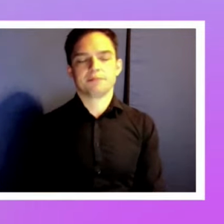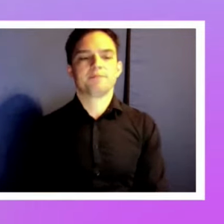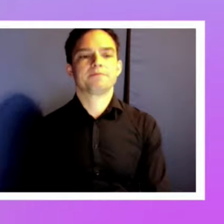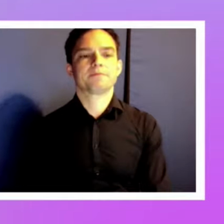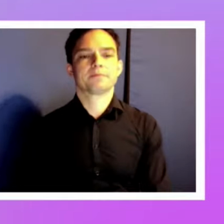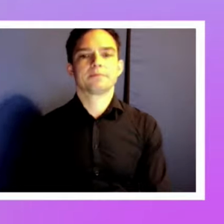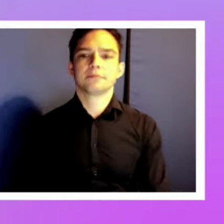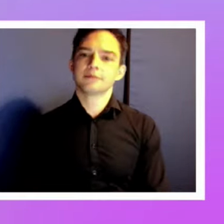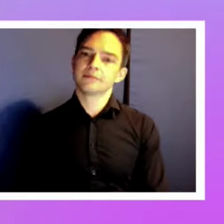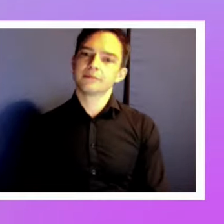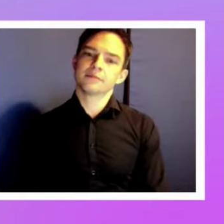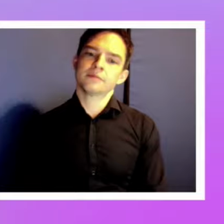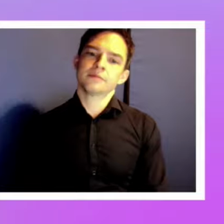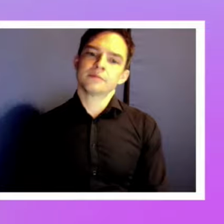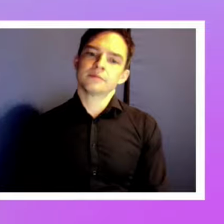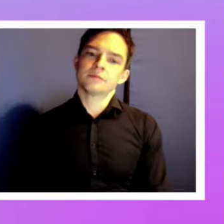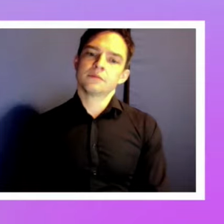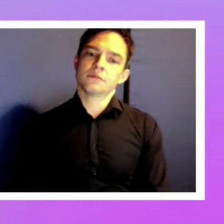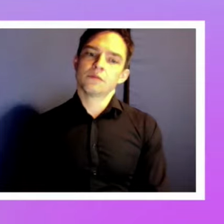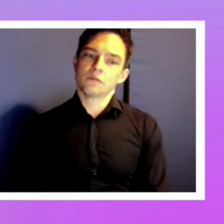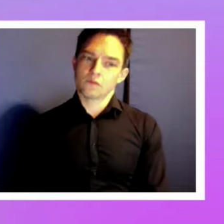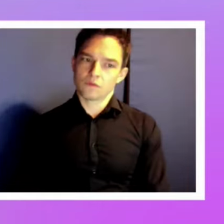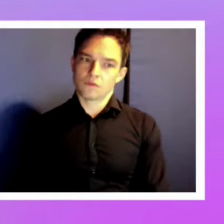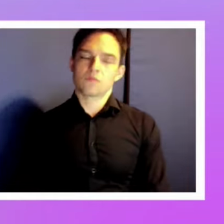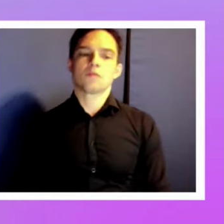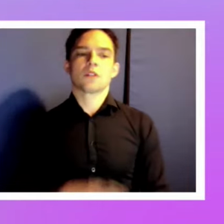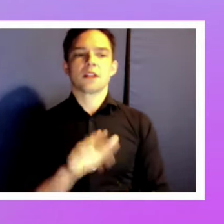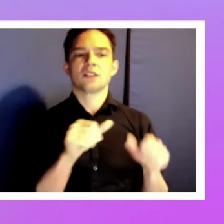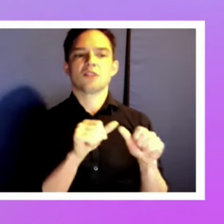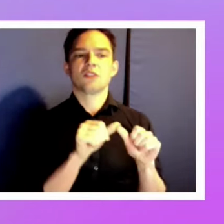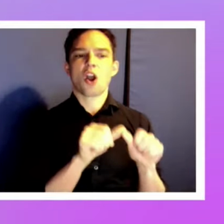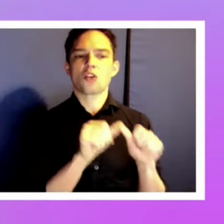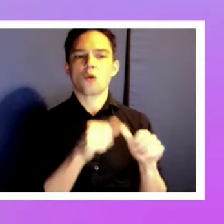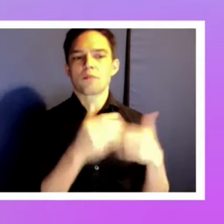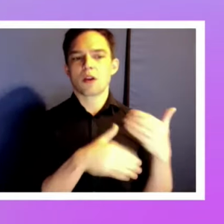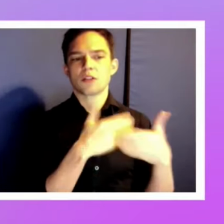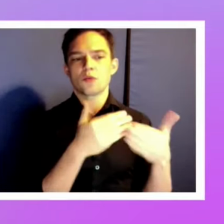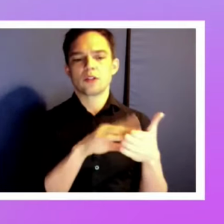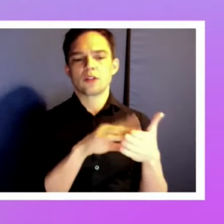This is kind of an ongoing process as we learn more and as we learn how to write these things better.